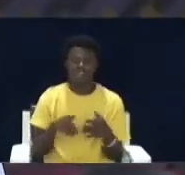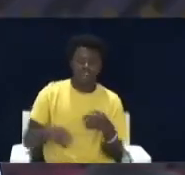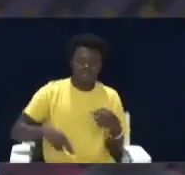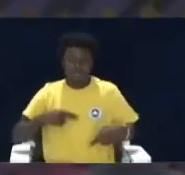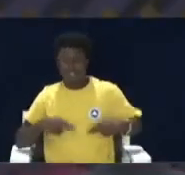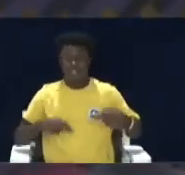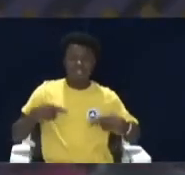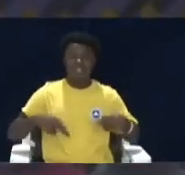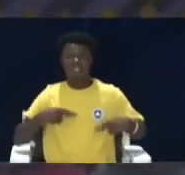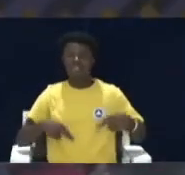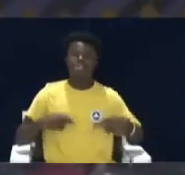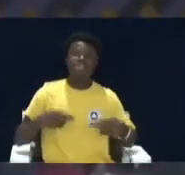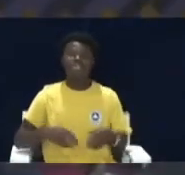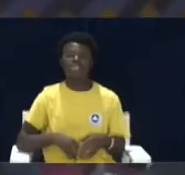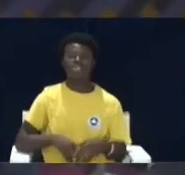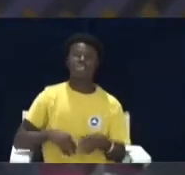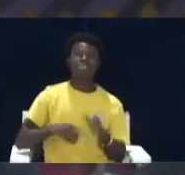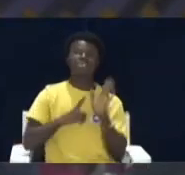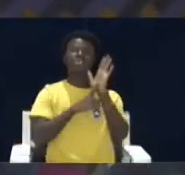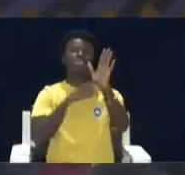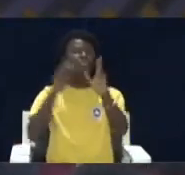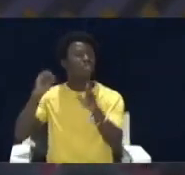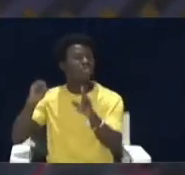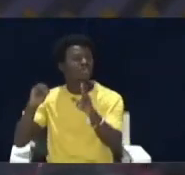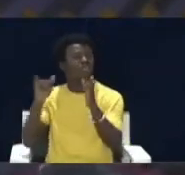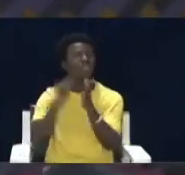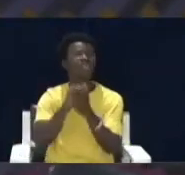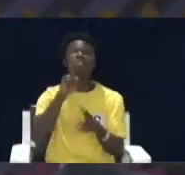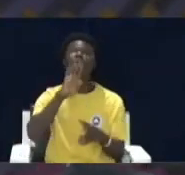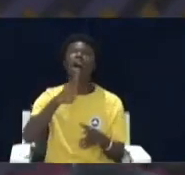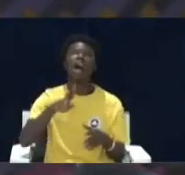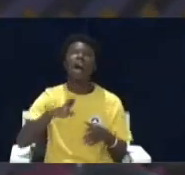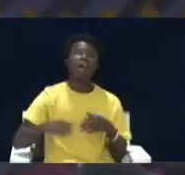rejoicing. Show him that you are a cheerful,